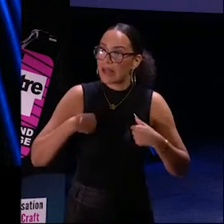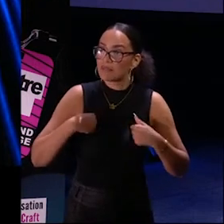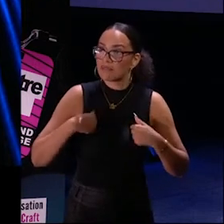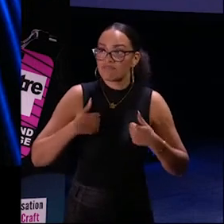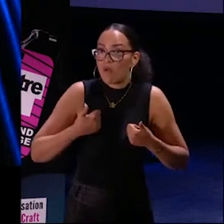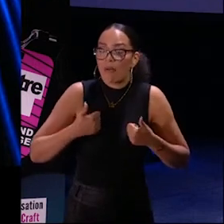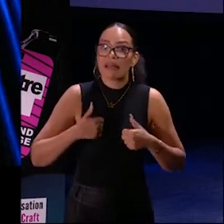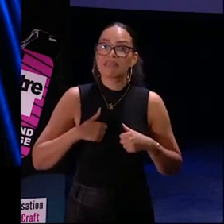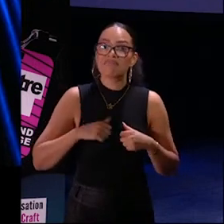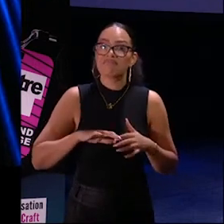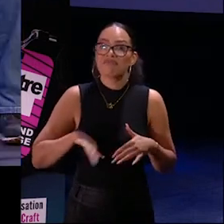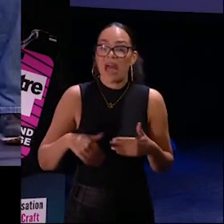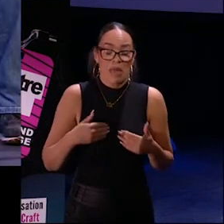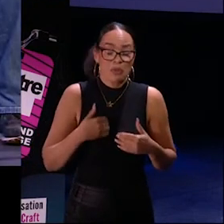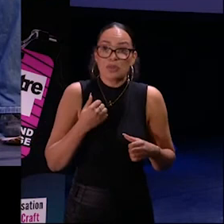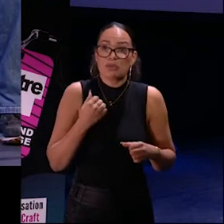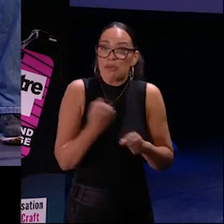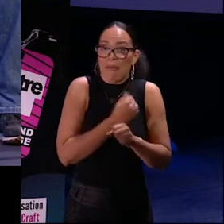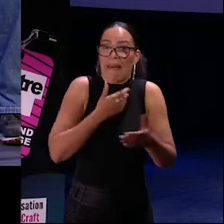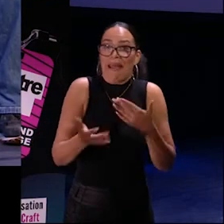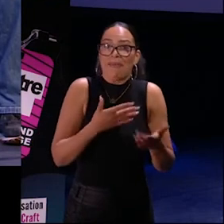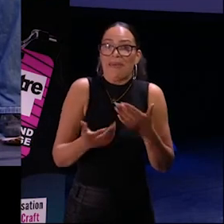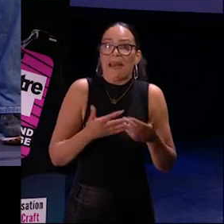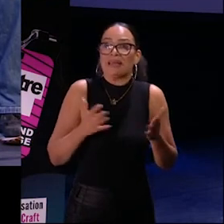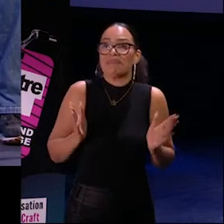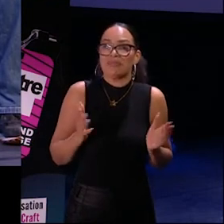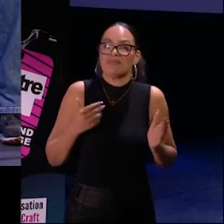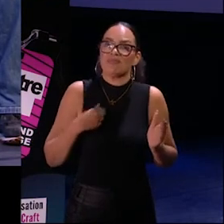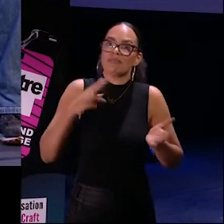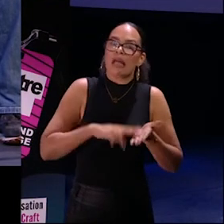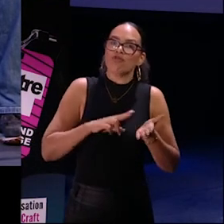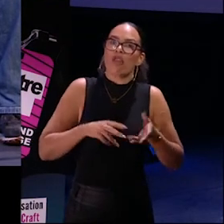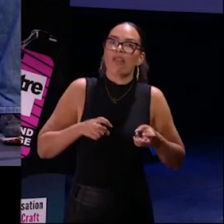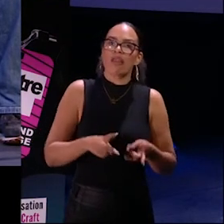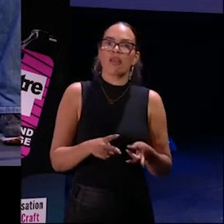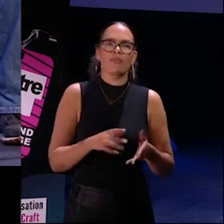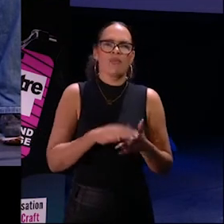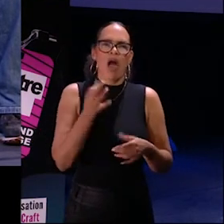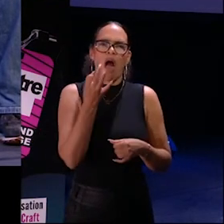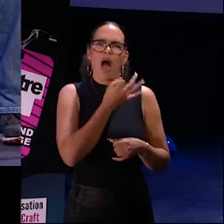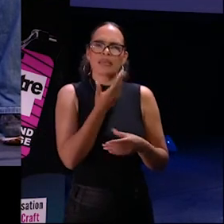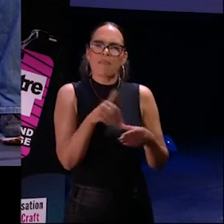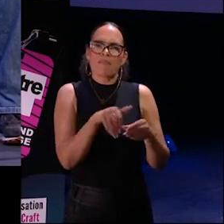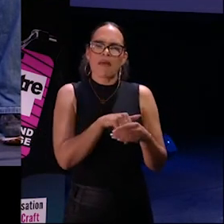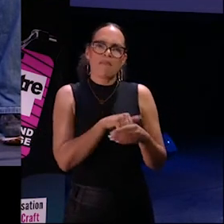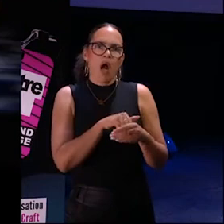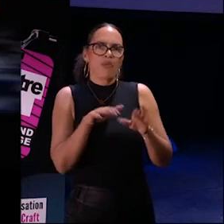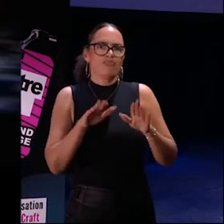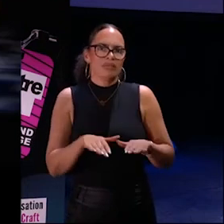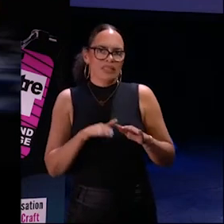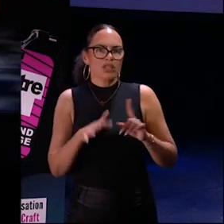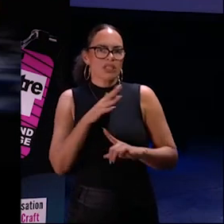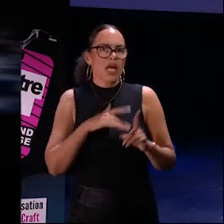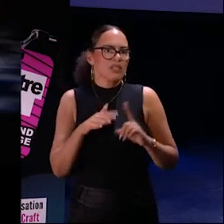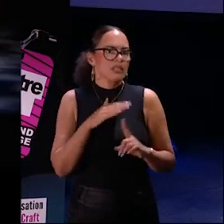mention it, I'm just going to do it anyway. I think that's really true. Are you a member of the Society of British Theatre Designers? No, I've been told by